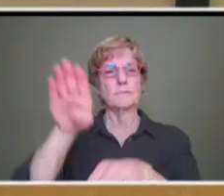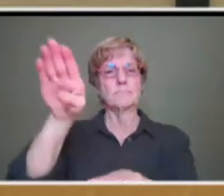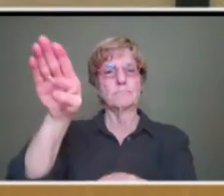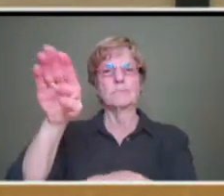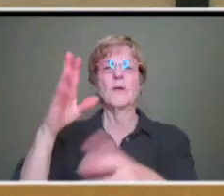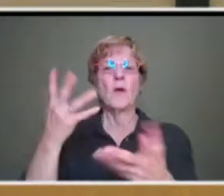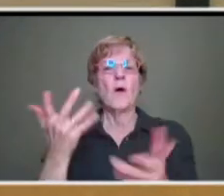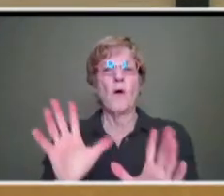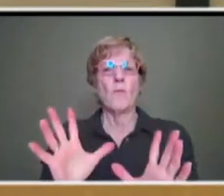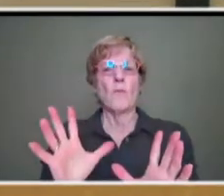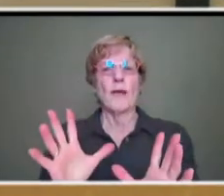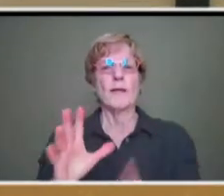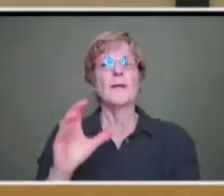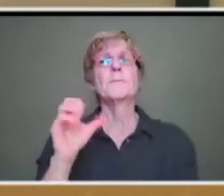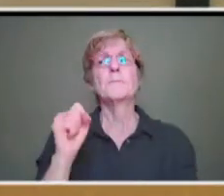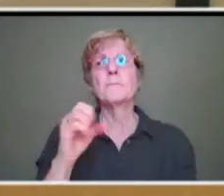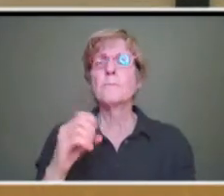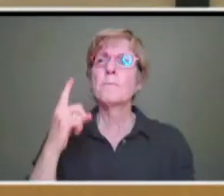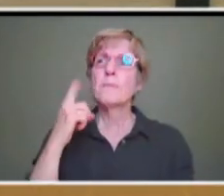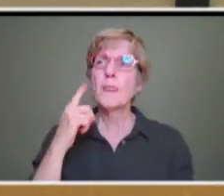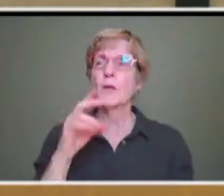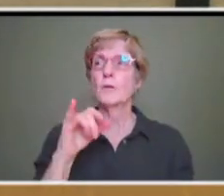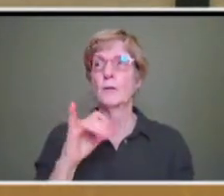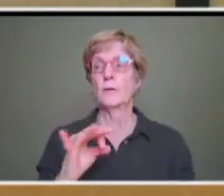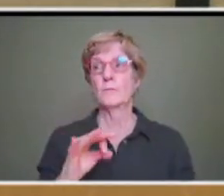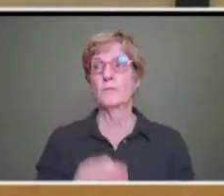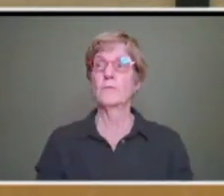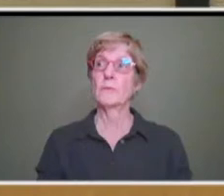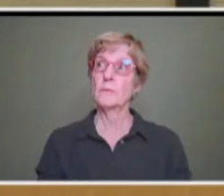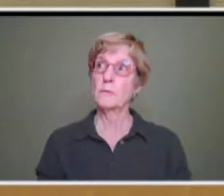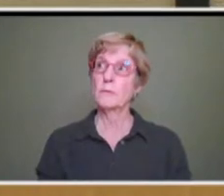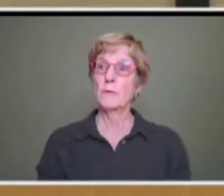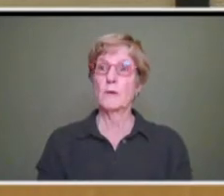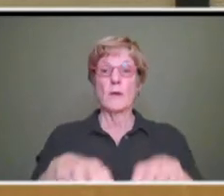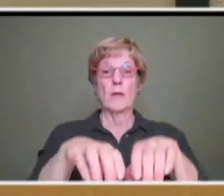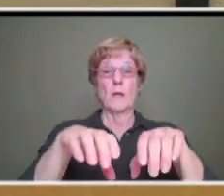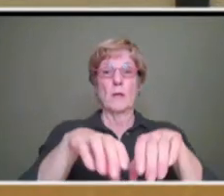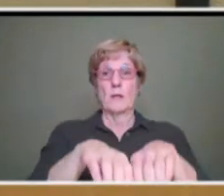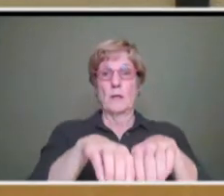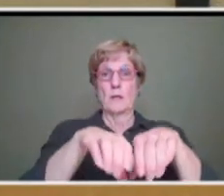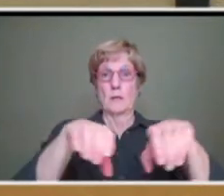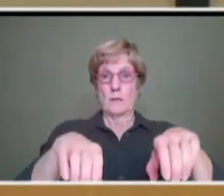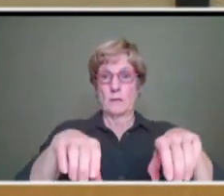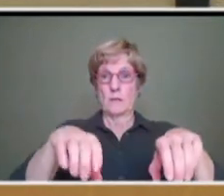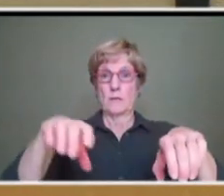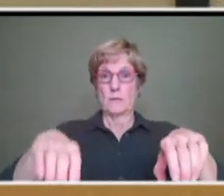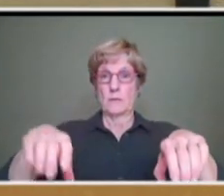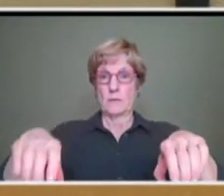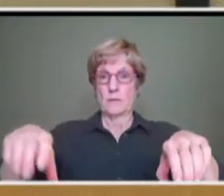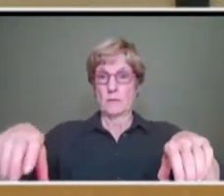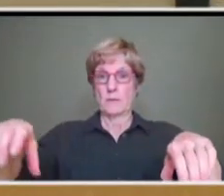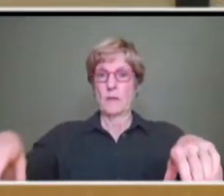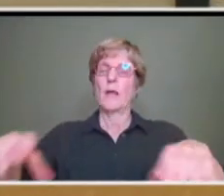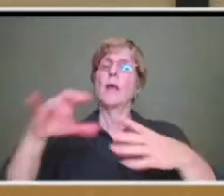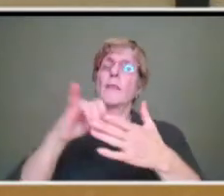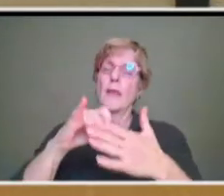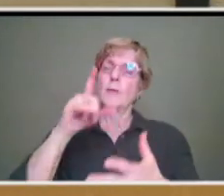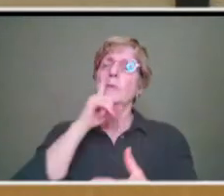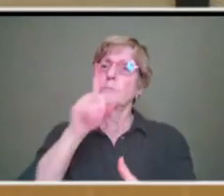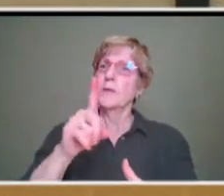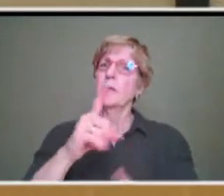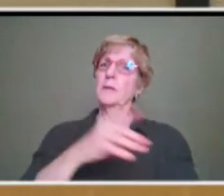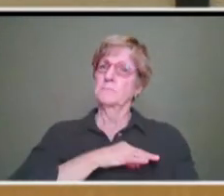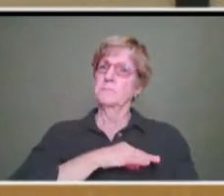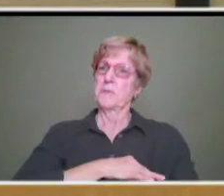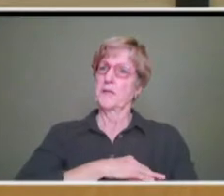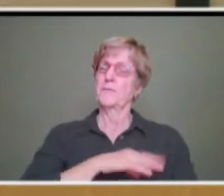so we're thinking that if we get detached Townhomes it would really be an asset to